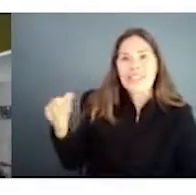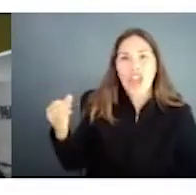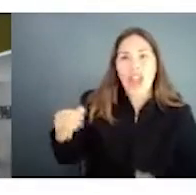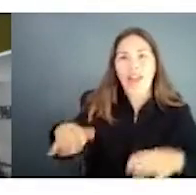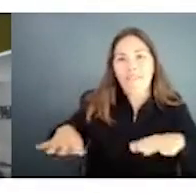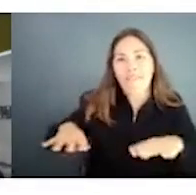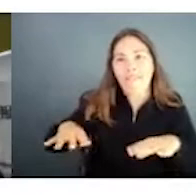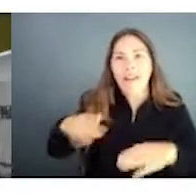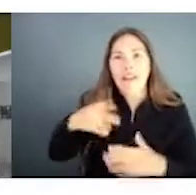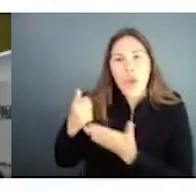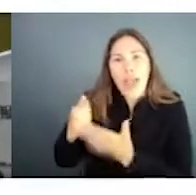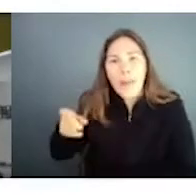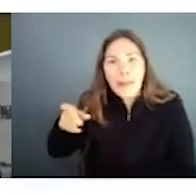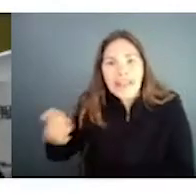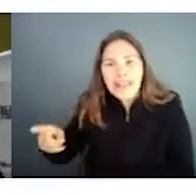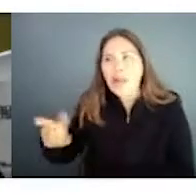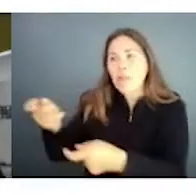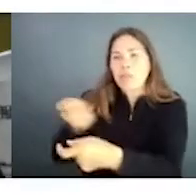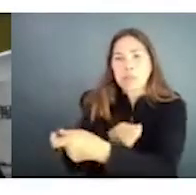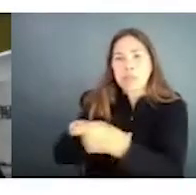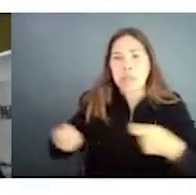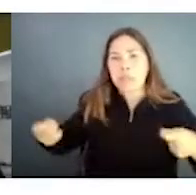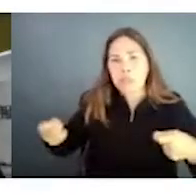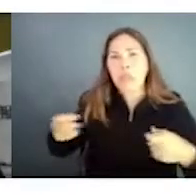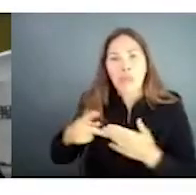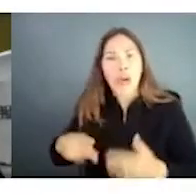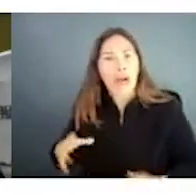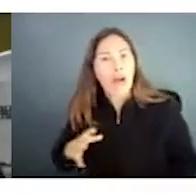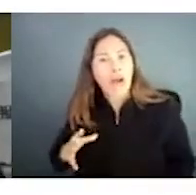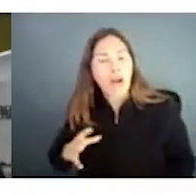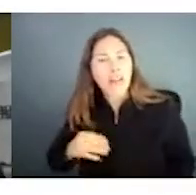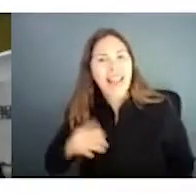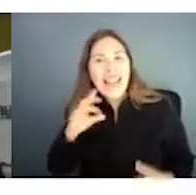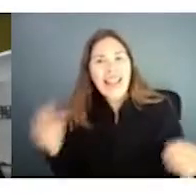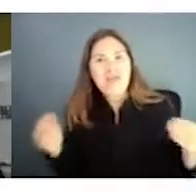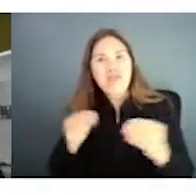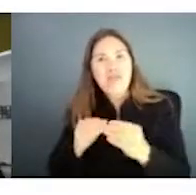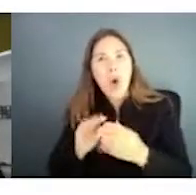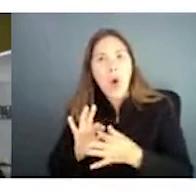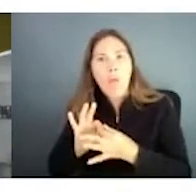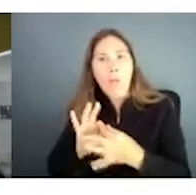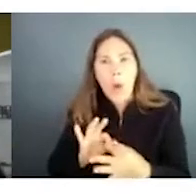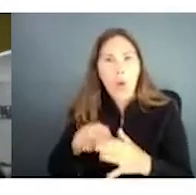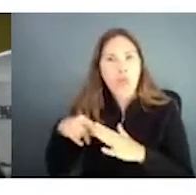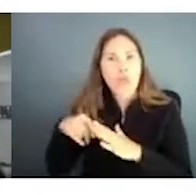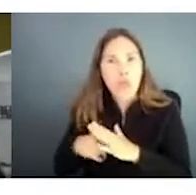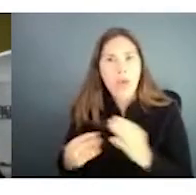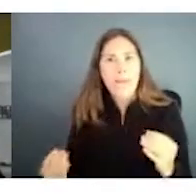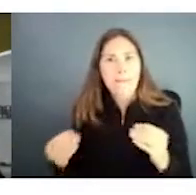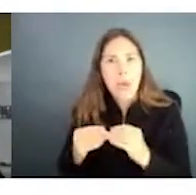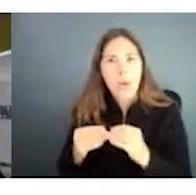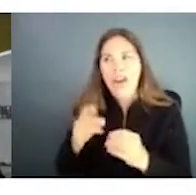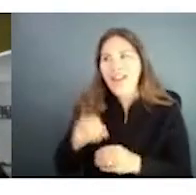him and substituting a project out, he got much more connected. And my class wound up being the